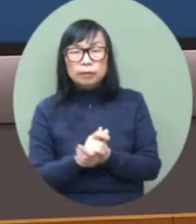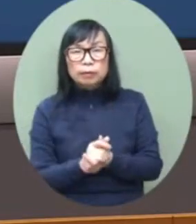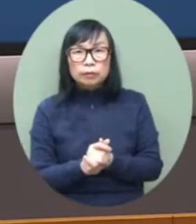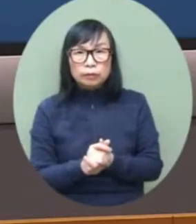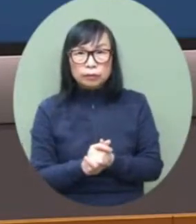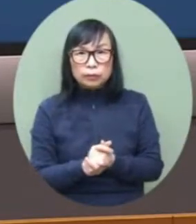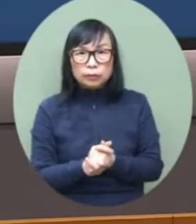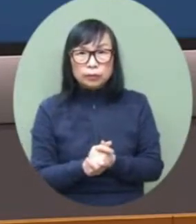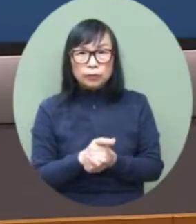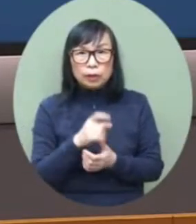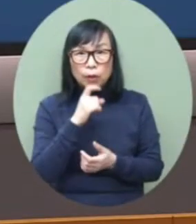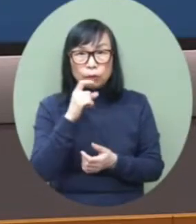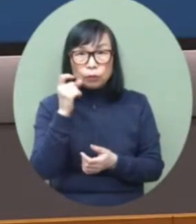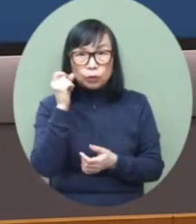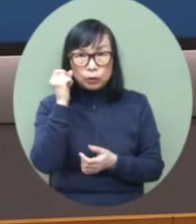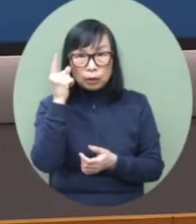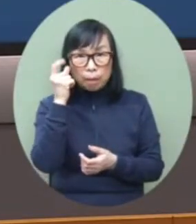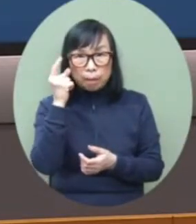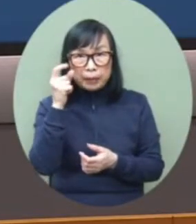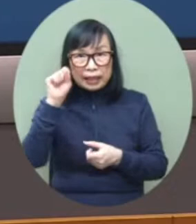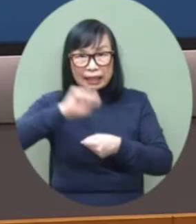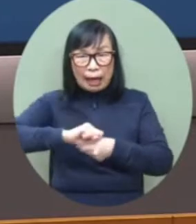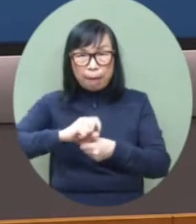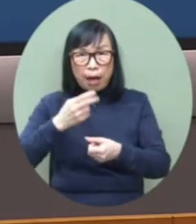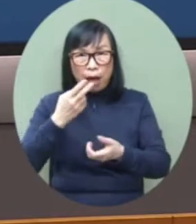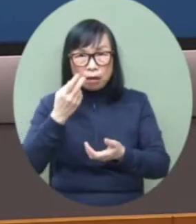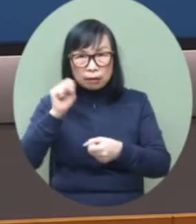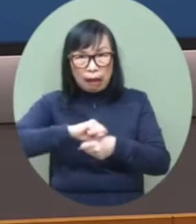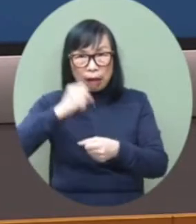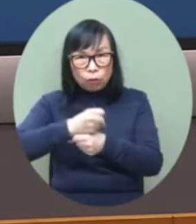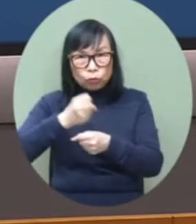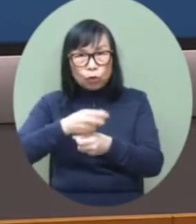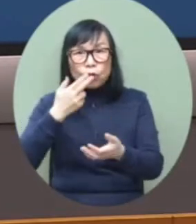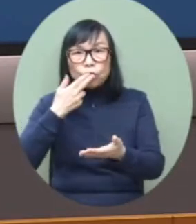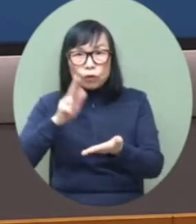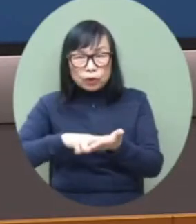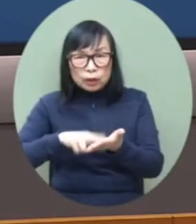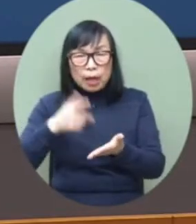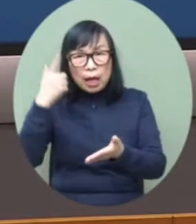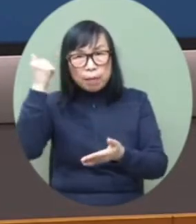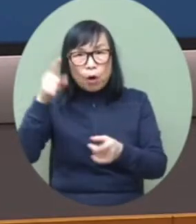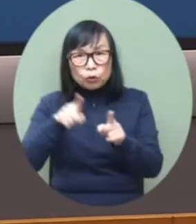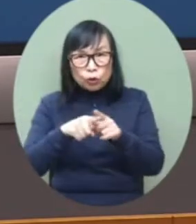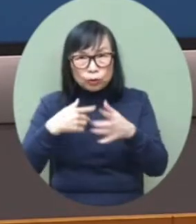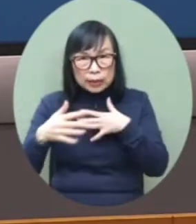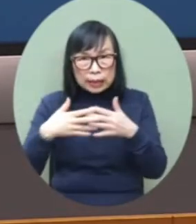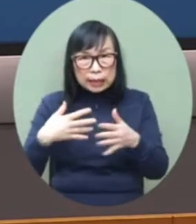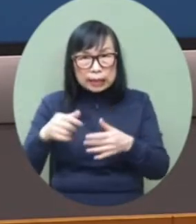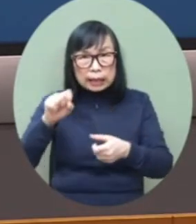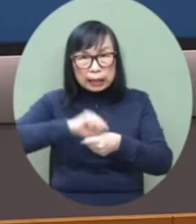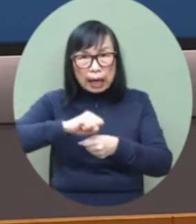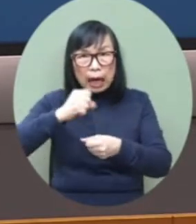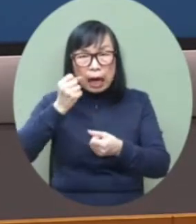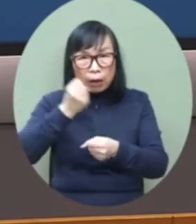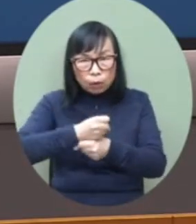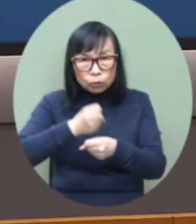redeploy the manpower to the battle against the pandemic. We also have the